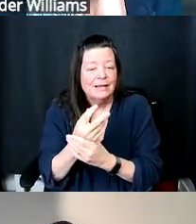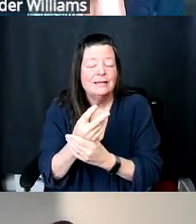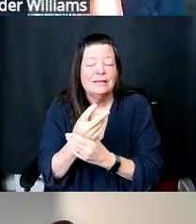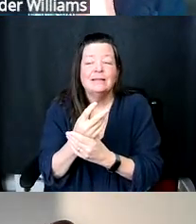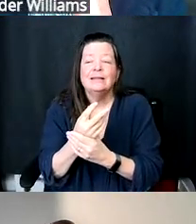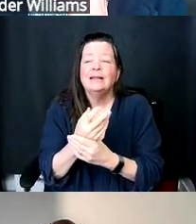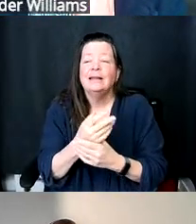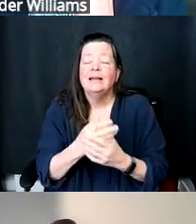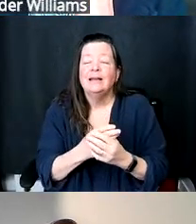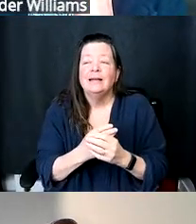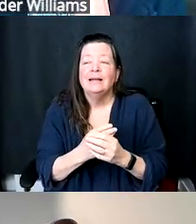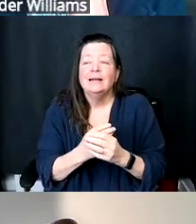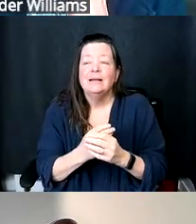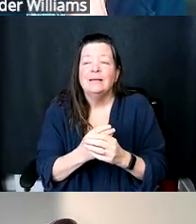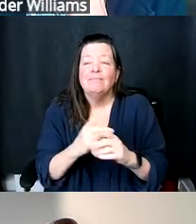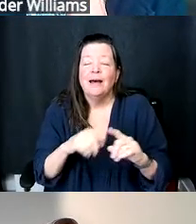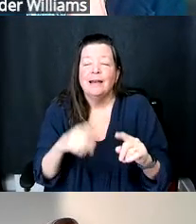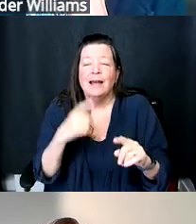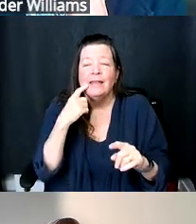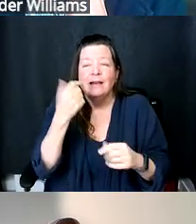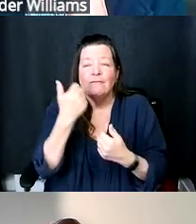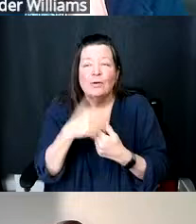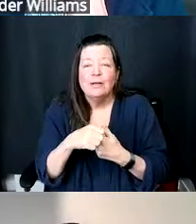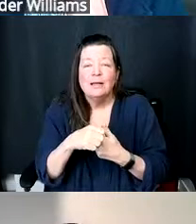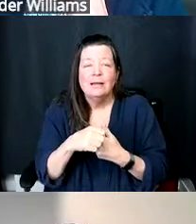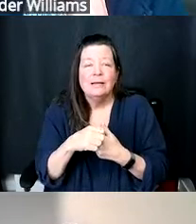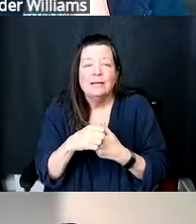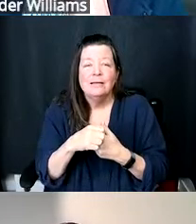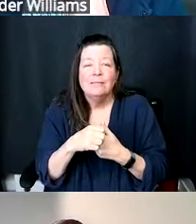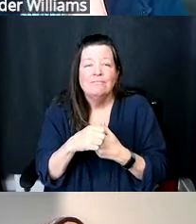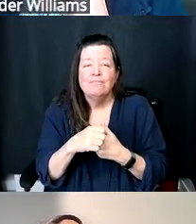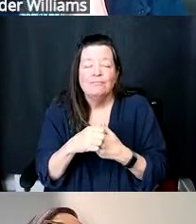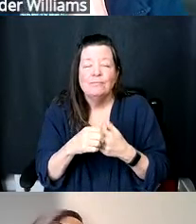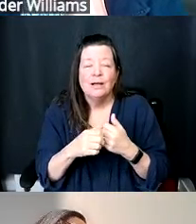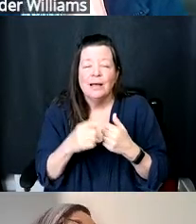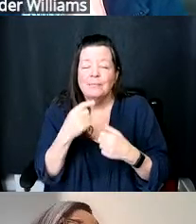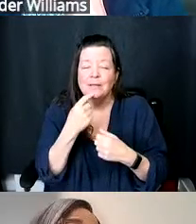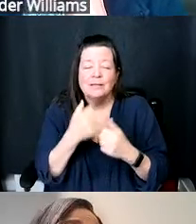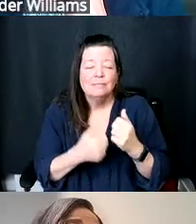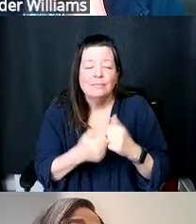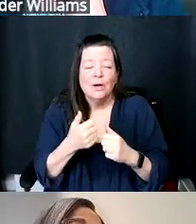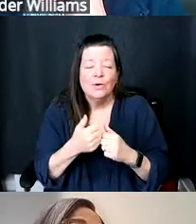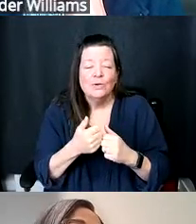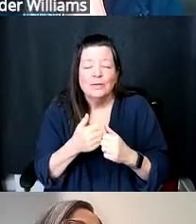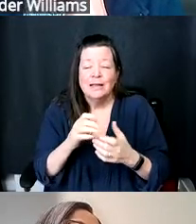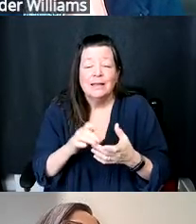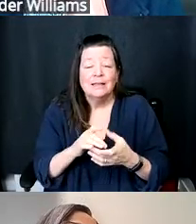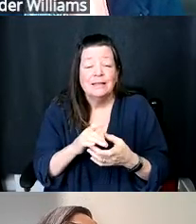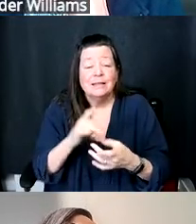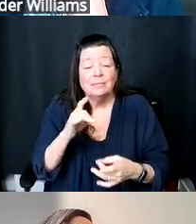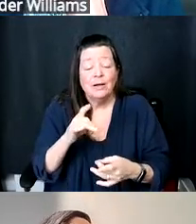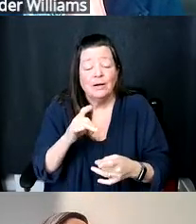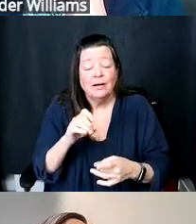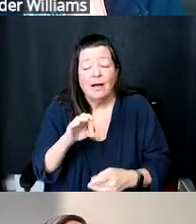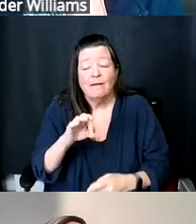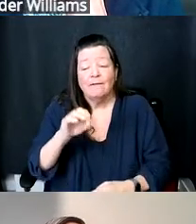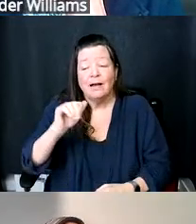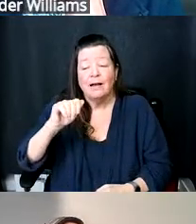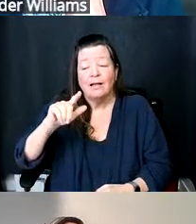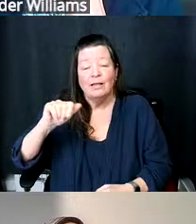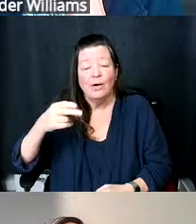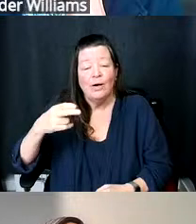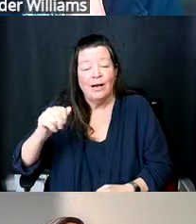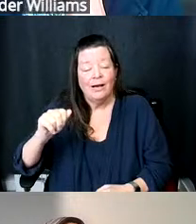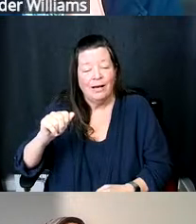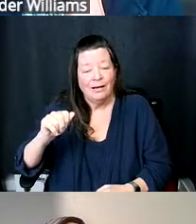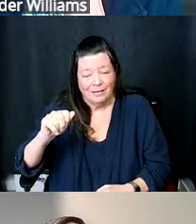But I think for me, the thing that transcends everything is the spirit of aloha and the idea of